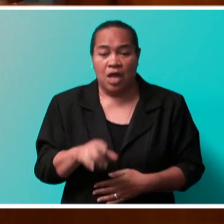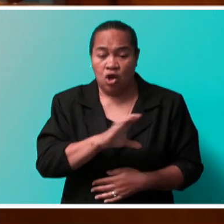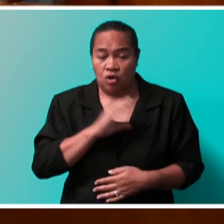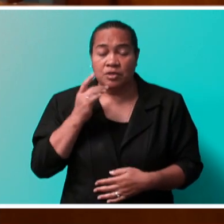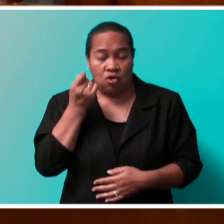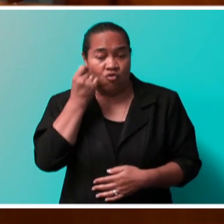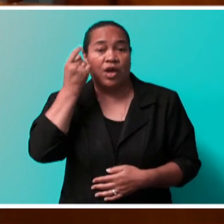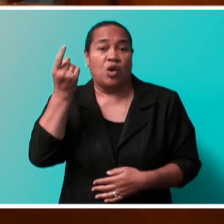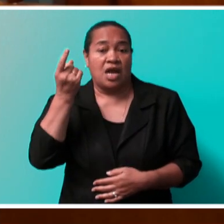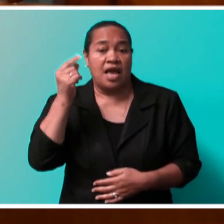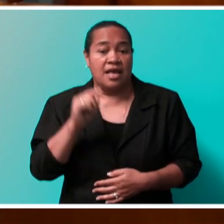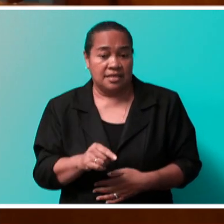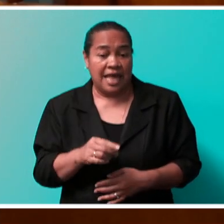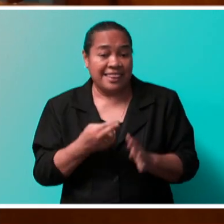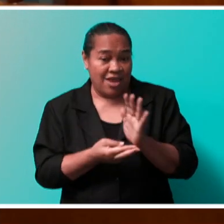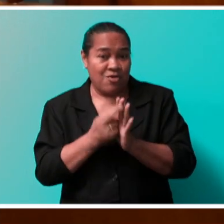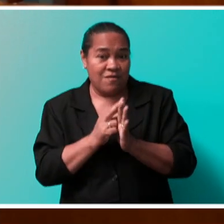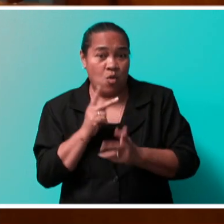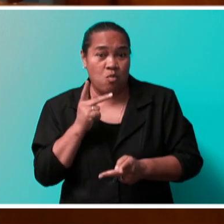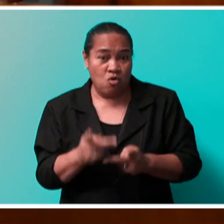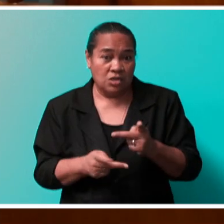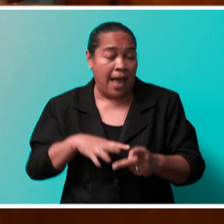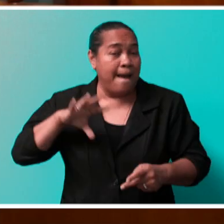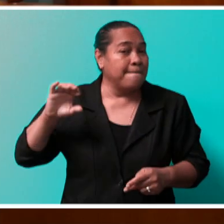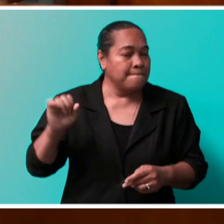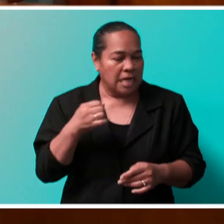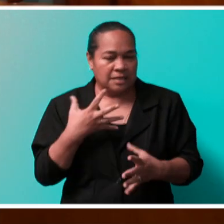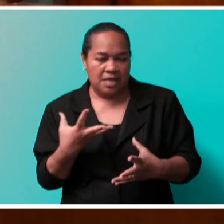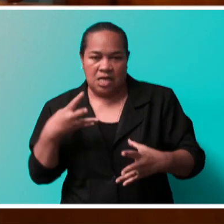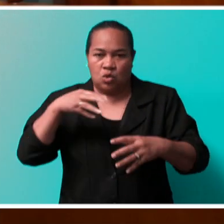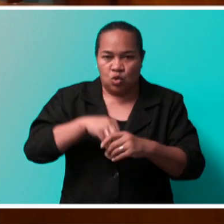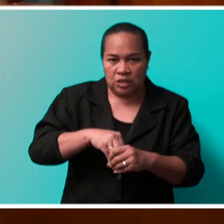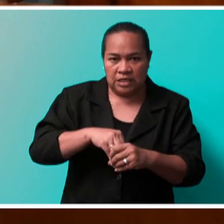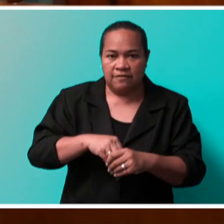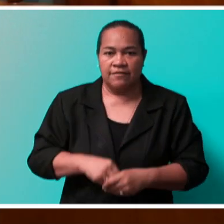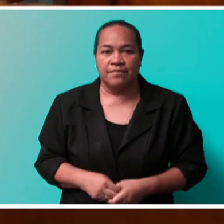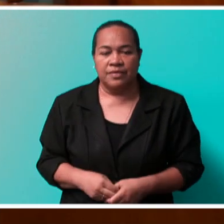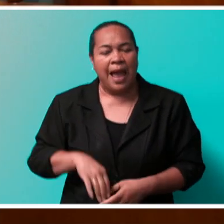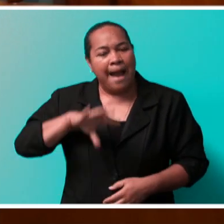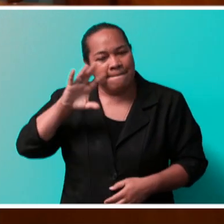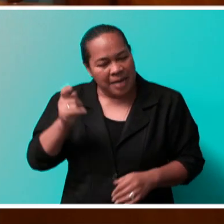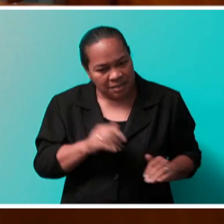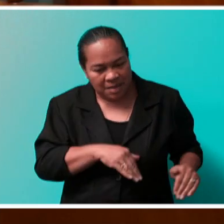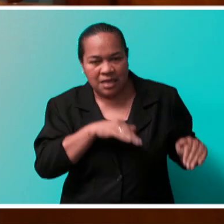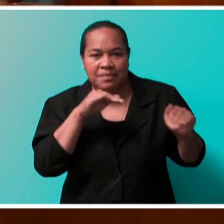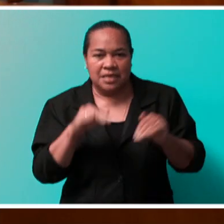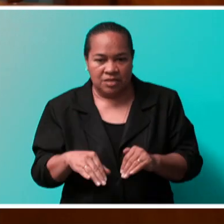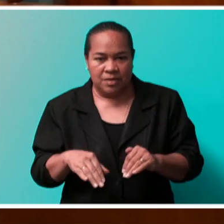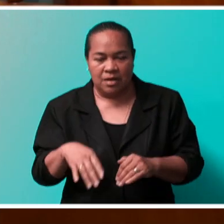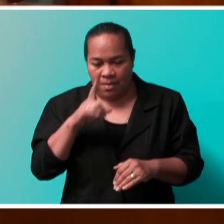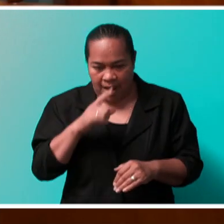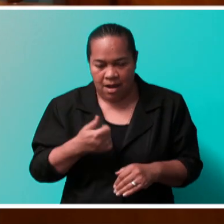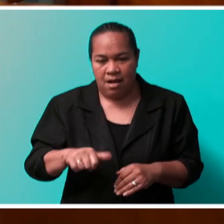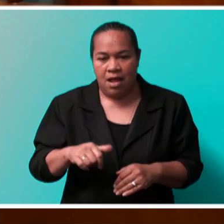recognizes that the review process must be inclusive, must be participatory, and must